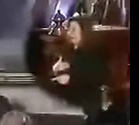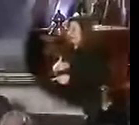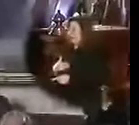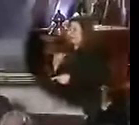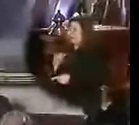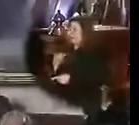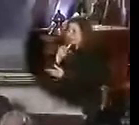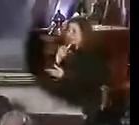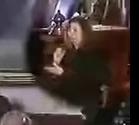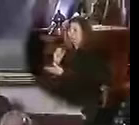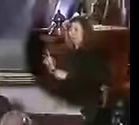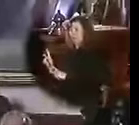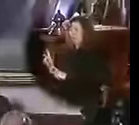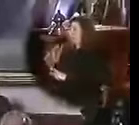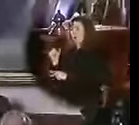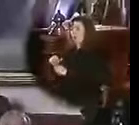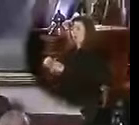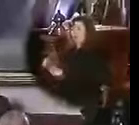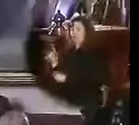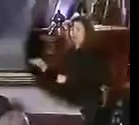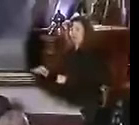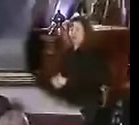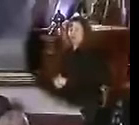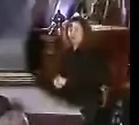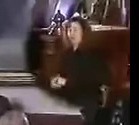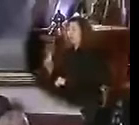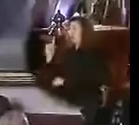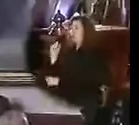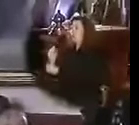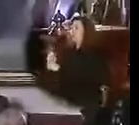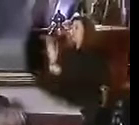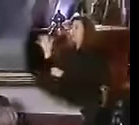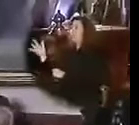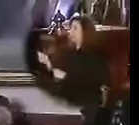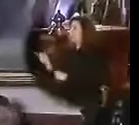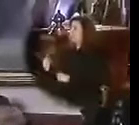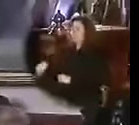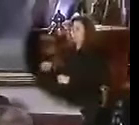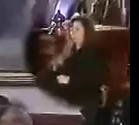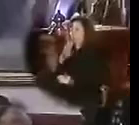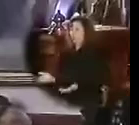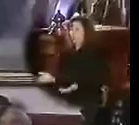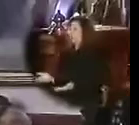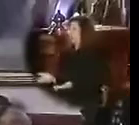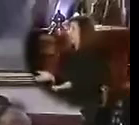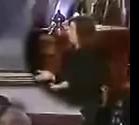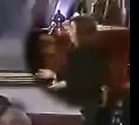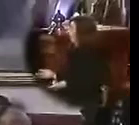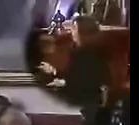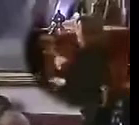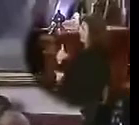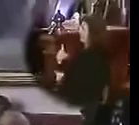of opportunity will not last forever. 20 years from now, very few of us will be here. We have a